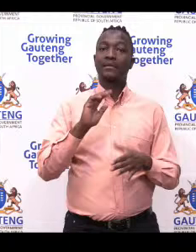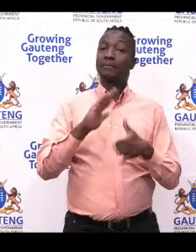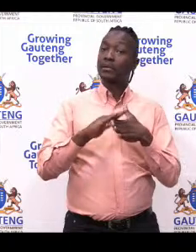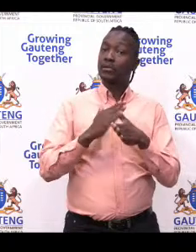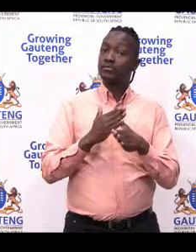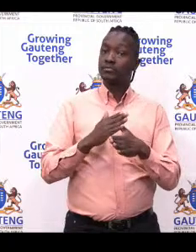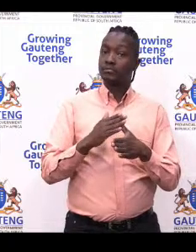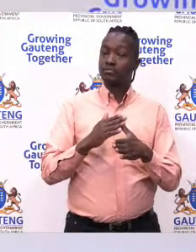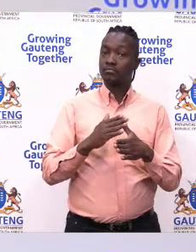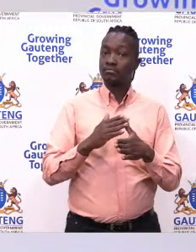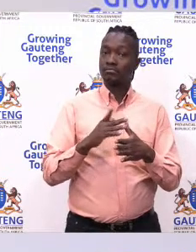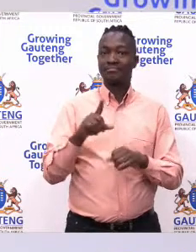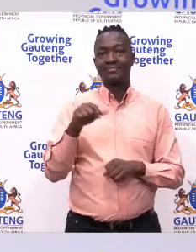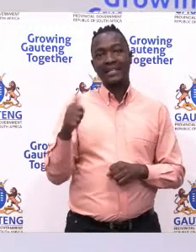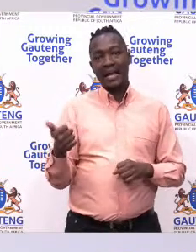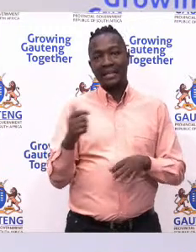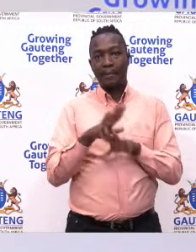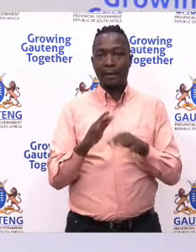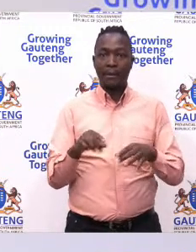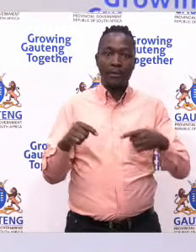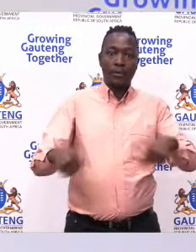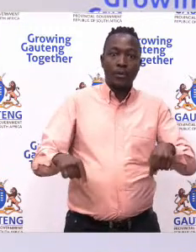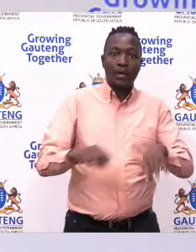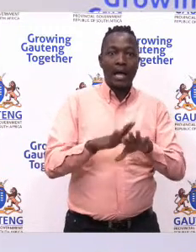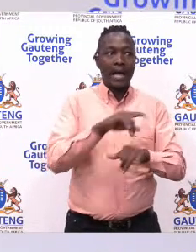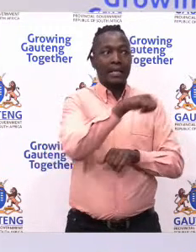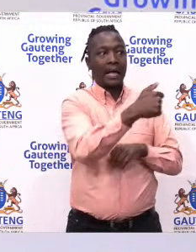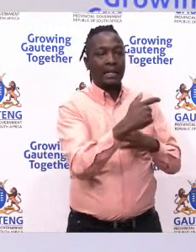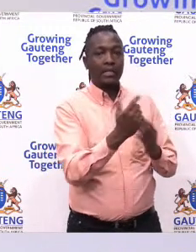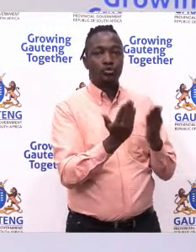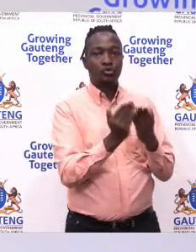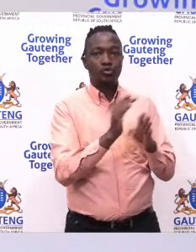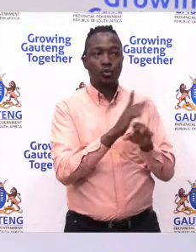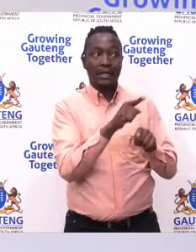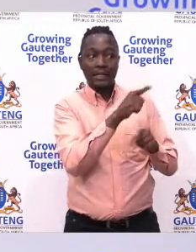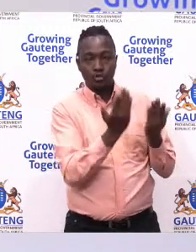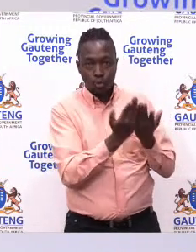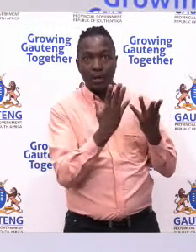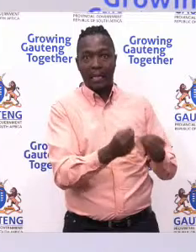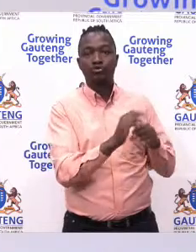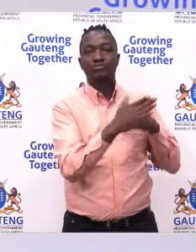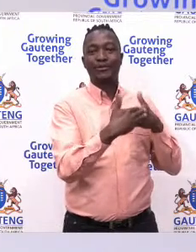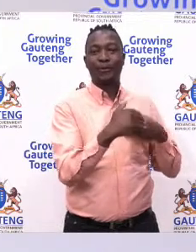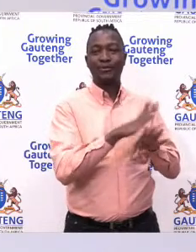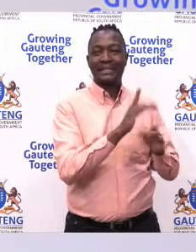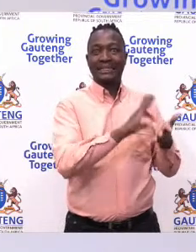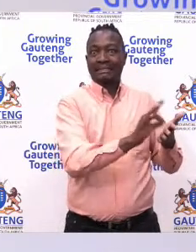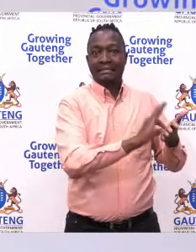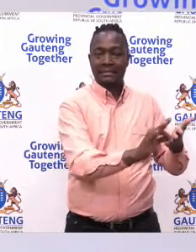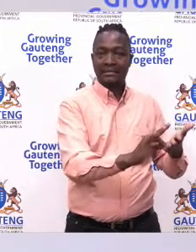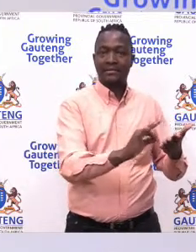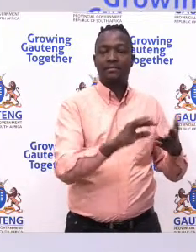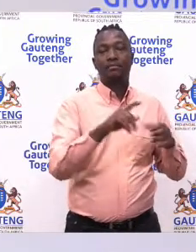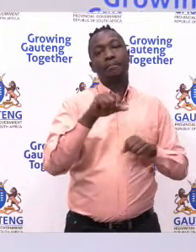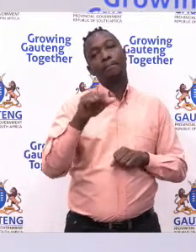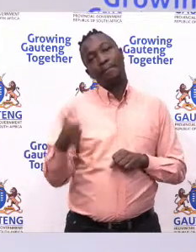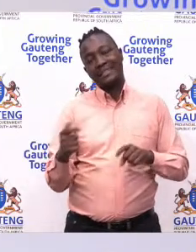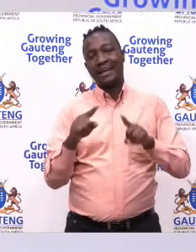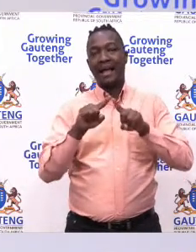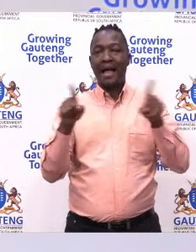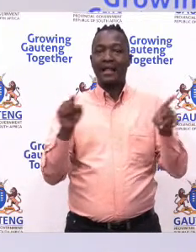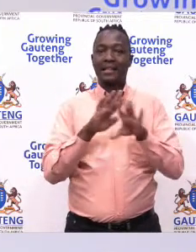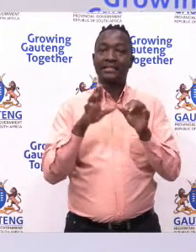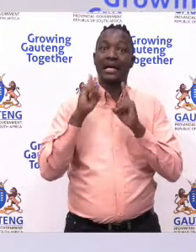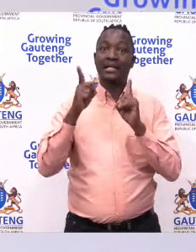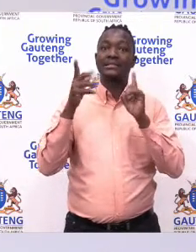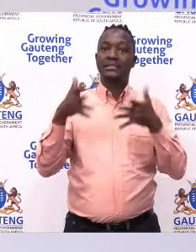be either a scare at a particular school and therefore a school has to be closed. But similarly, there would be teachers that would